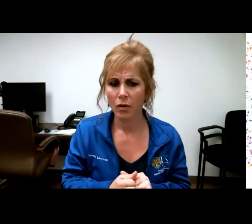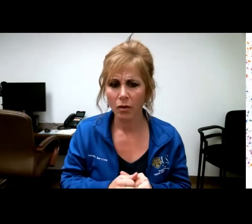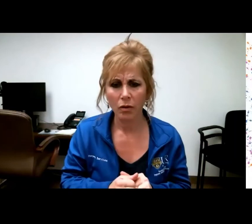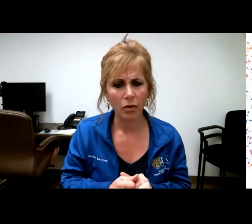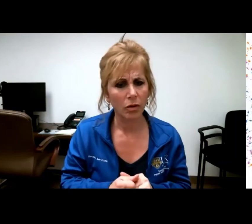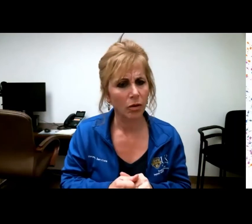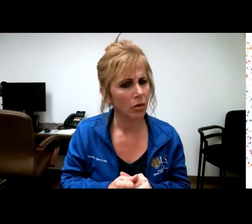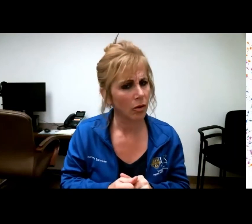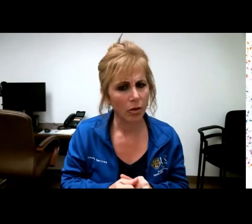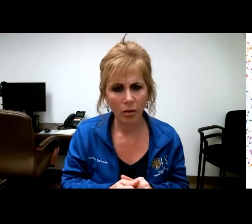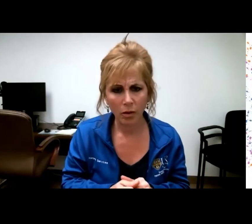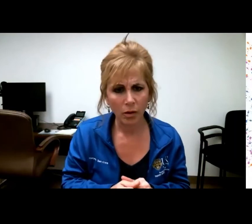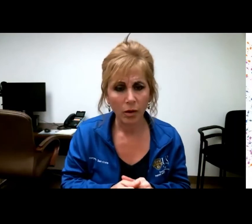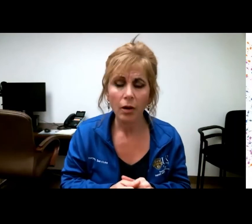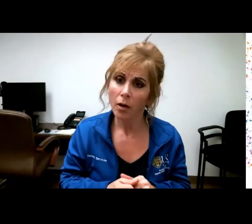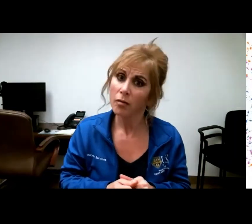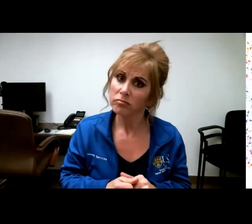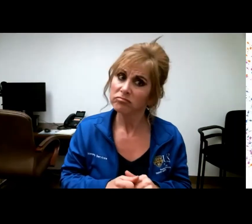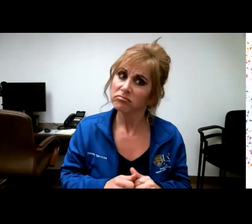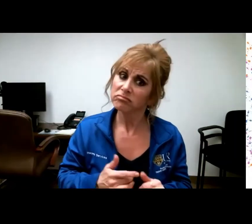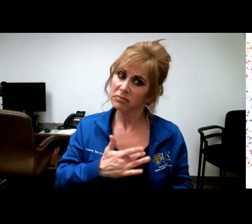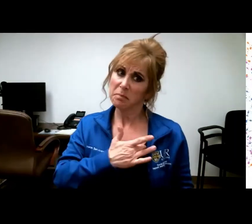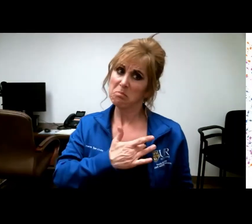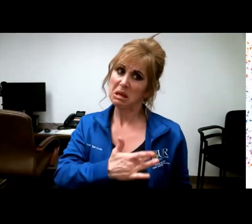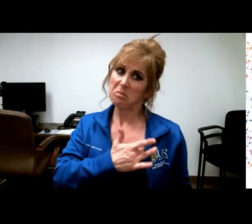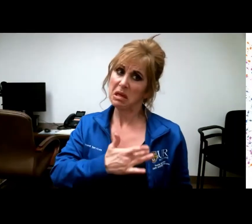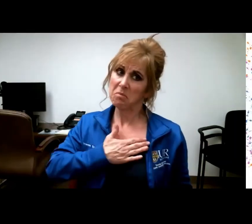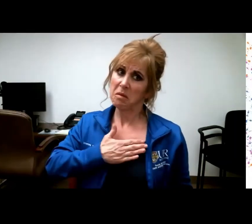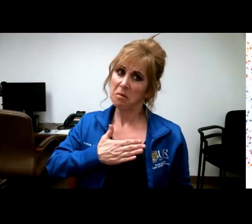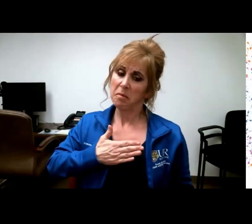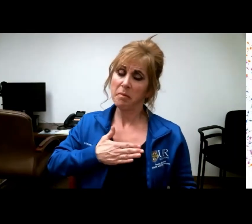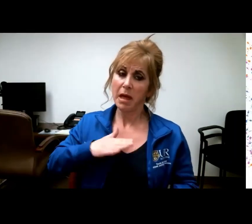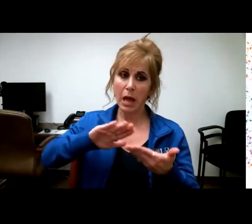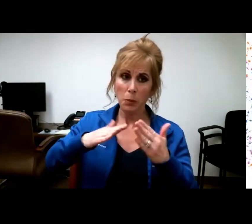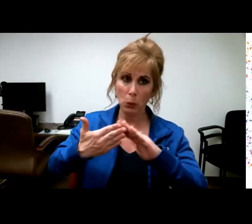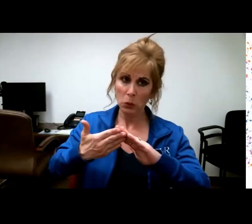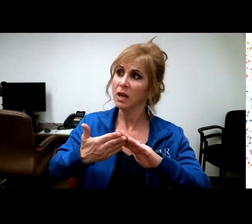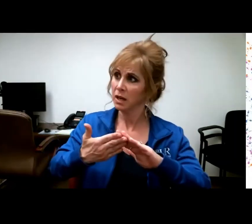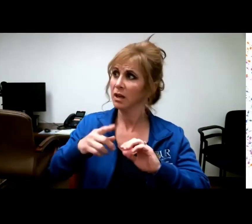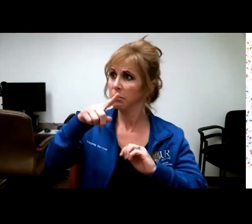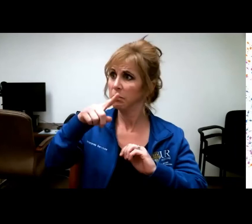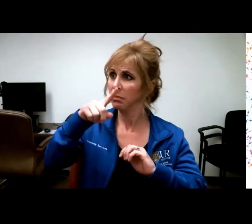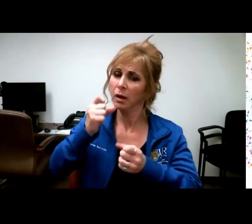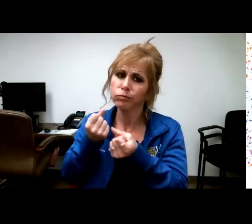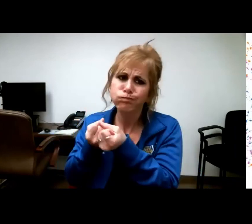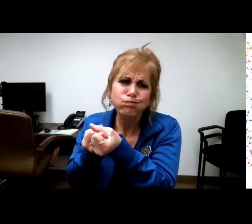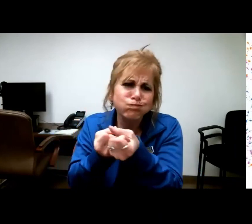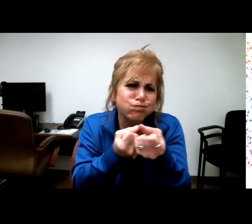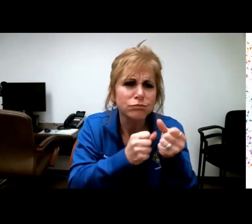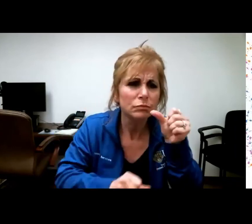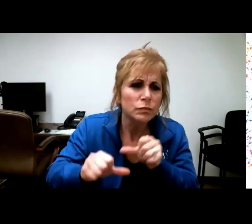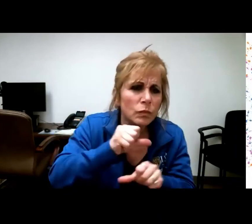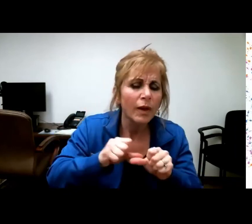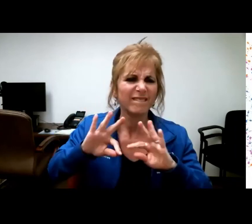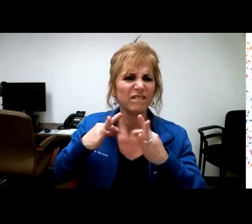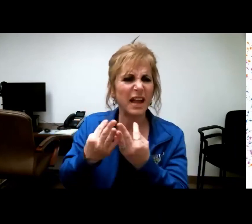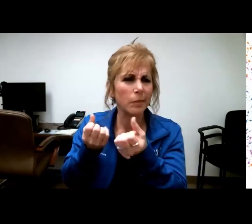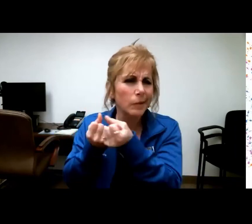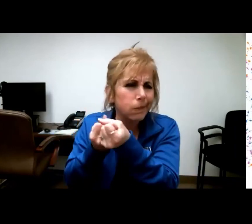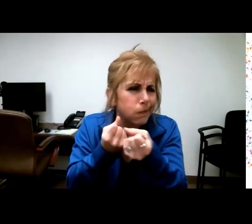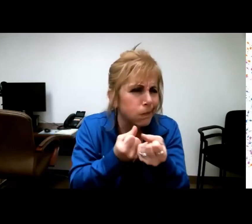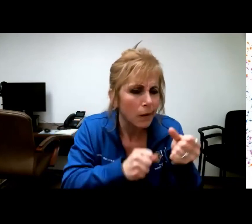there. It's like that. And I think for practitioners, and this should be